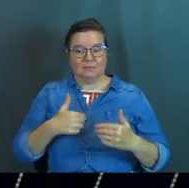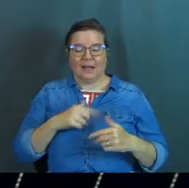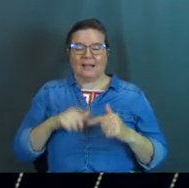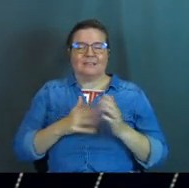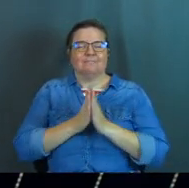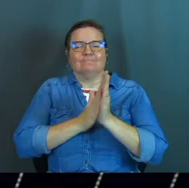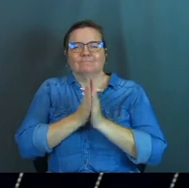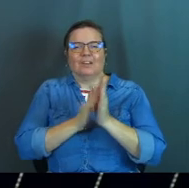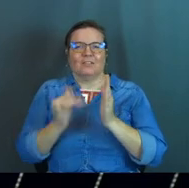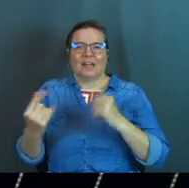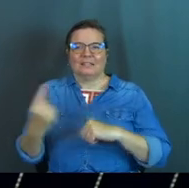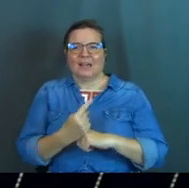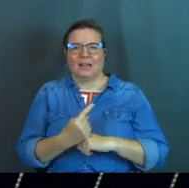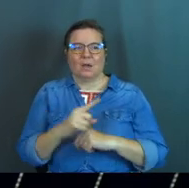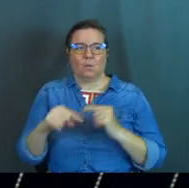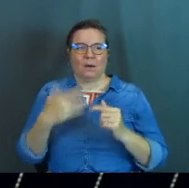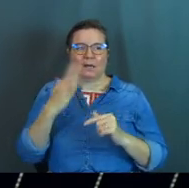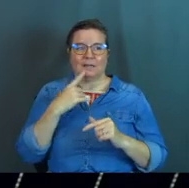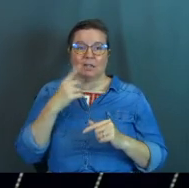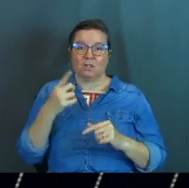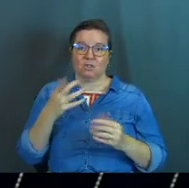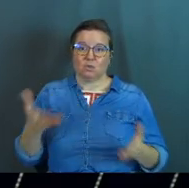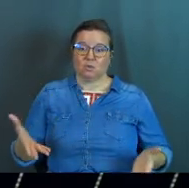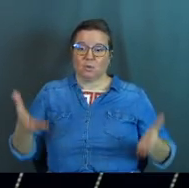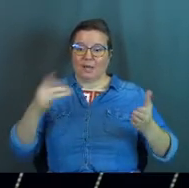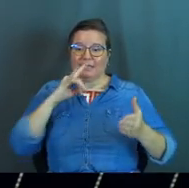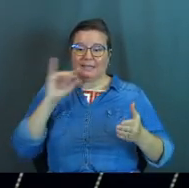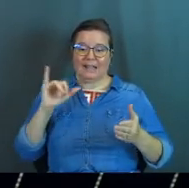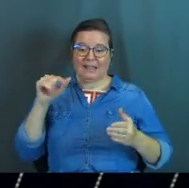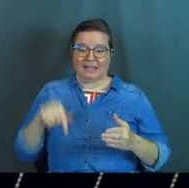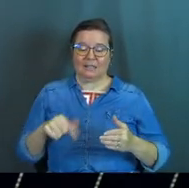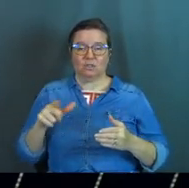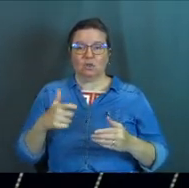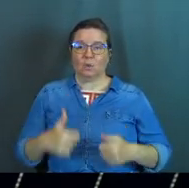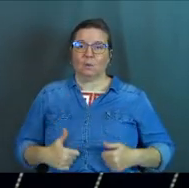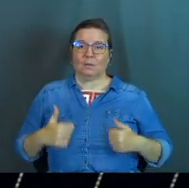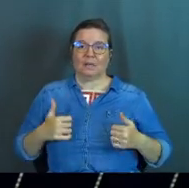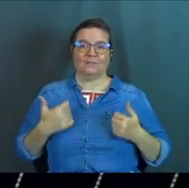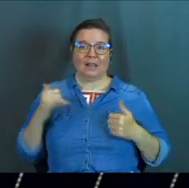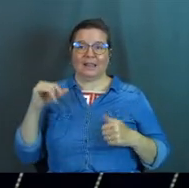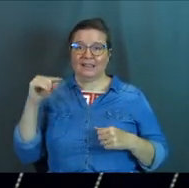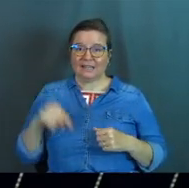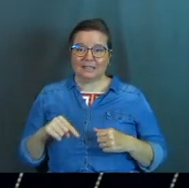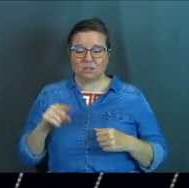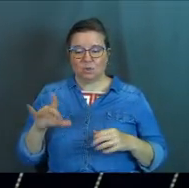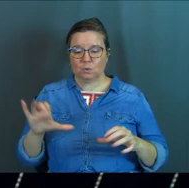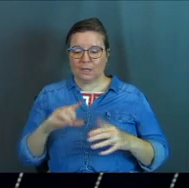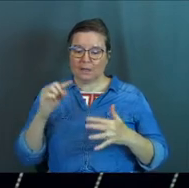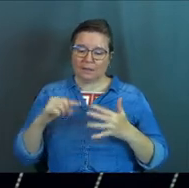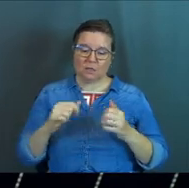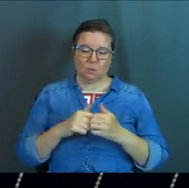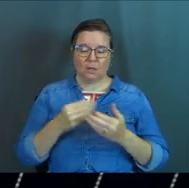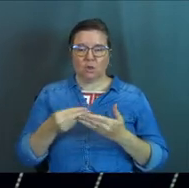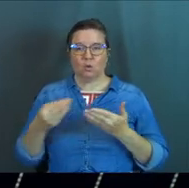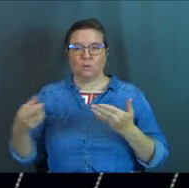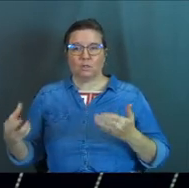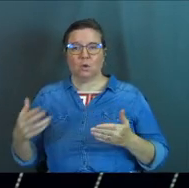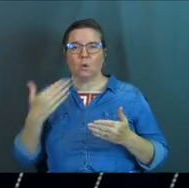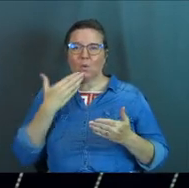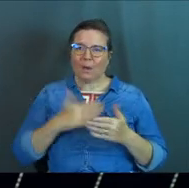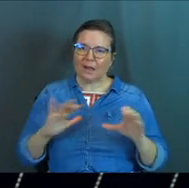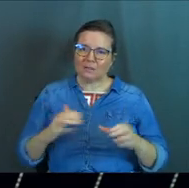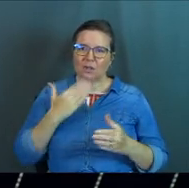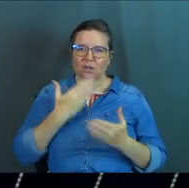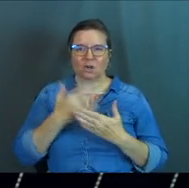I can't wait for that day when God says, you raised your kids like this. You lived your life like this. You did this with your resources.